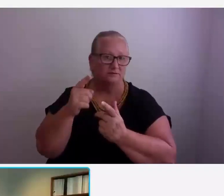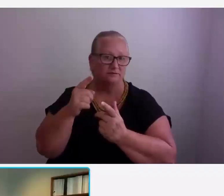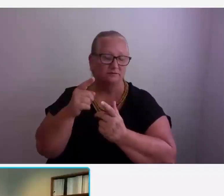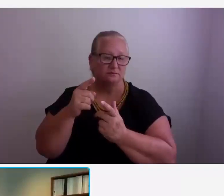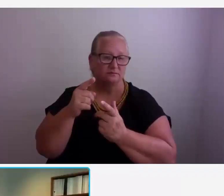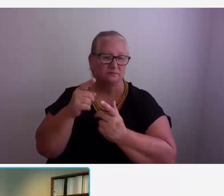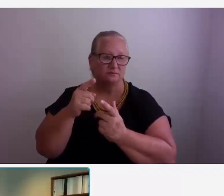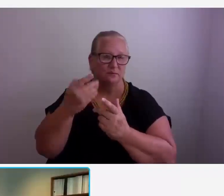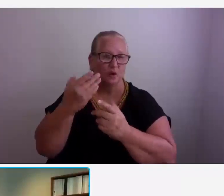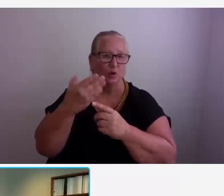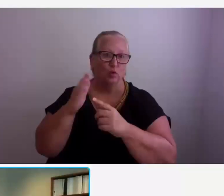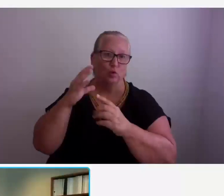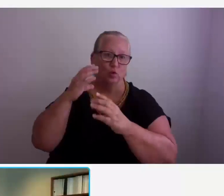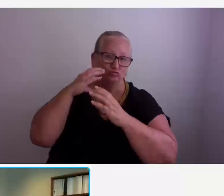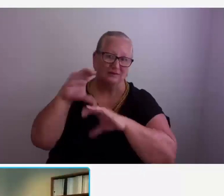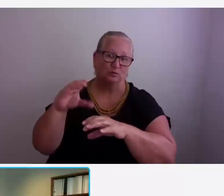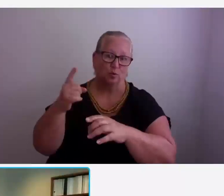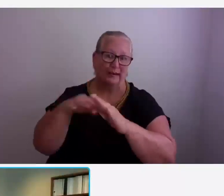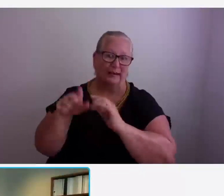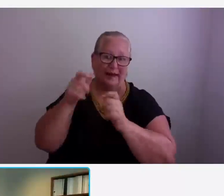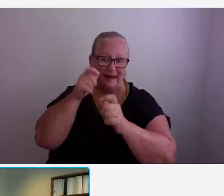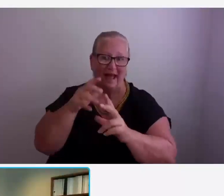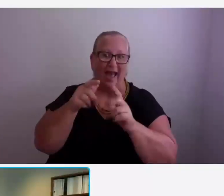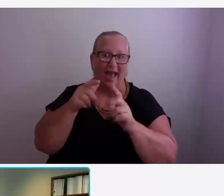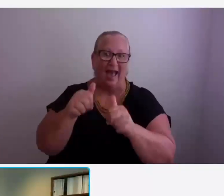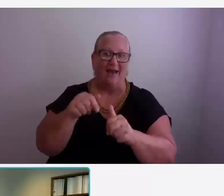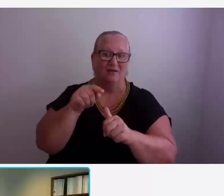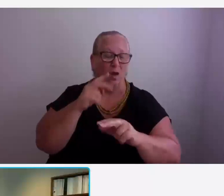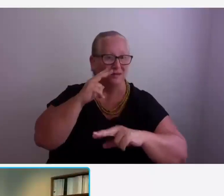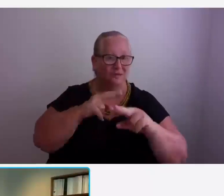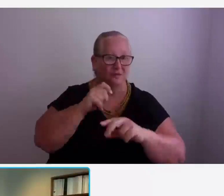revisited so new residents who enter care after the shadow assessments are also assessed?